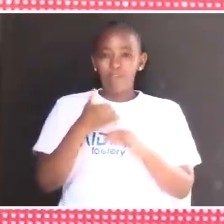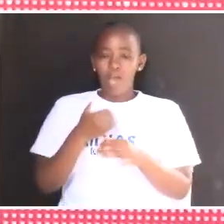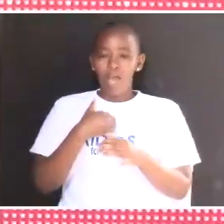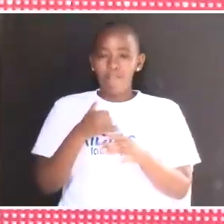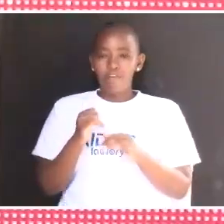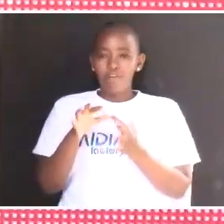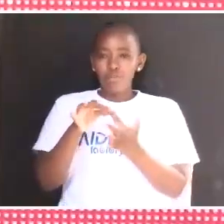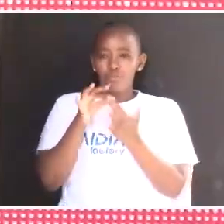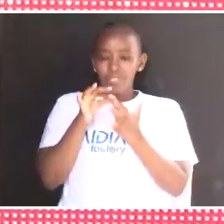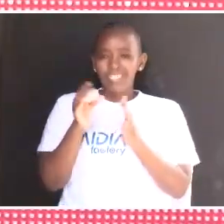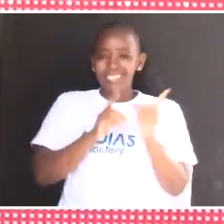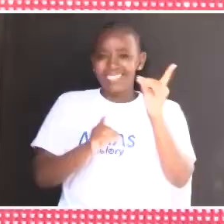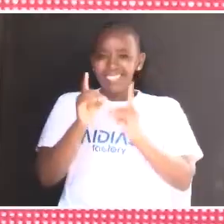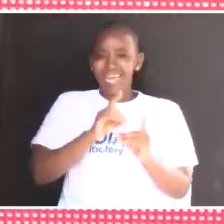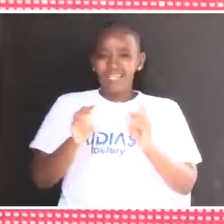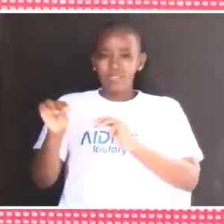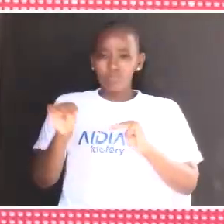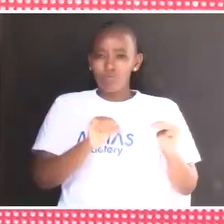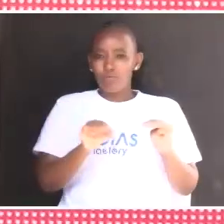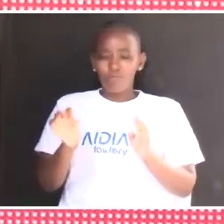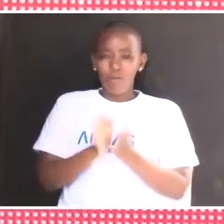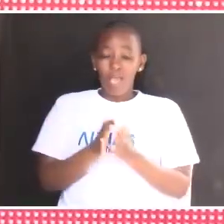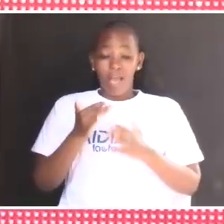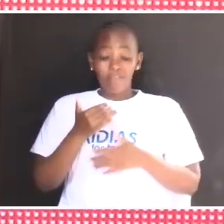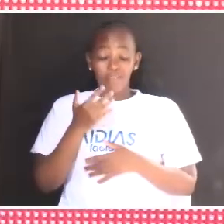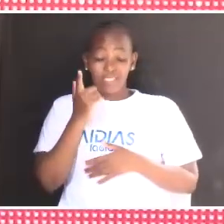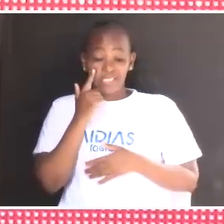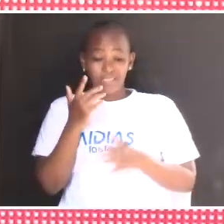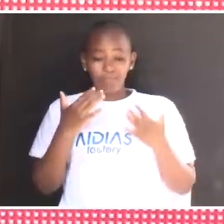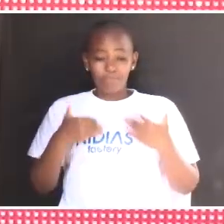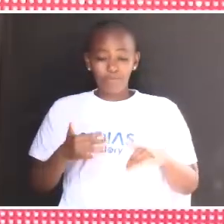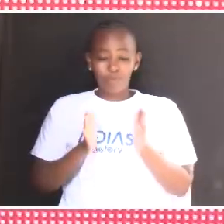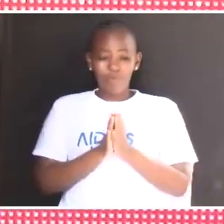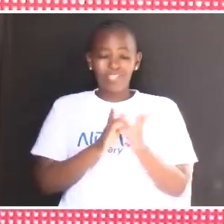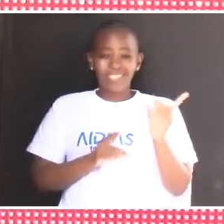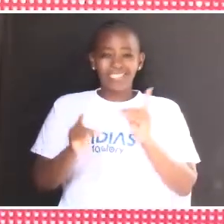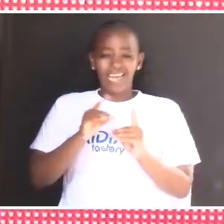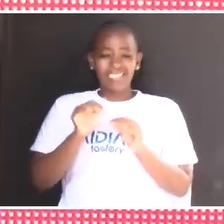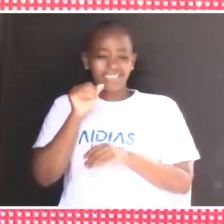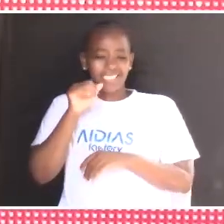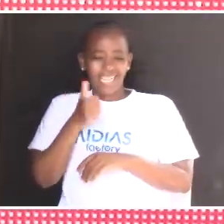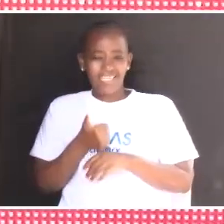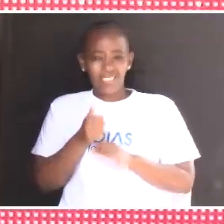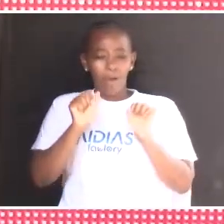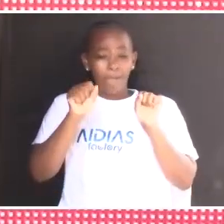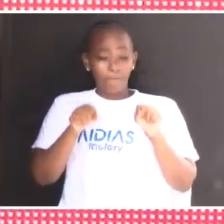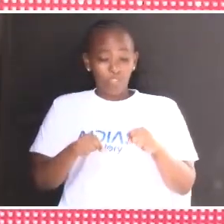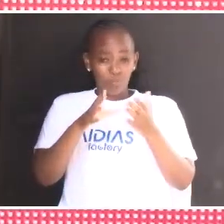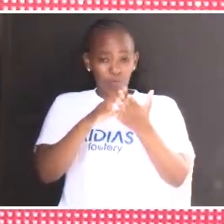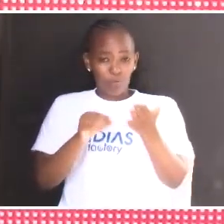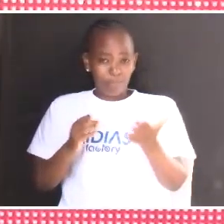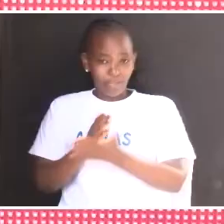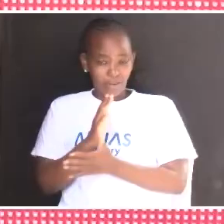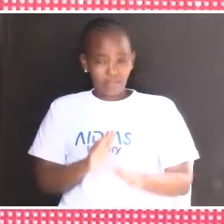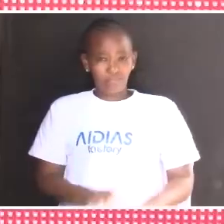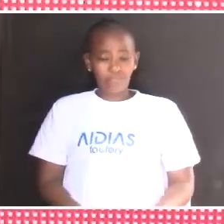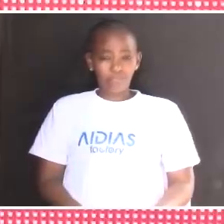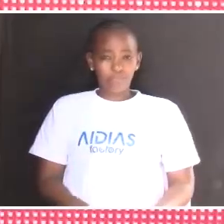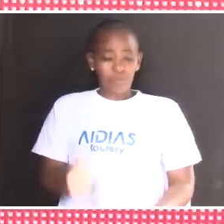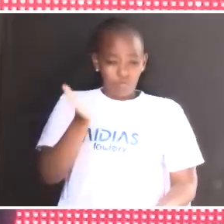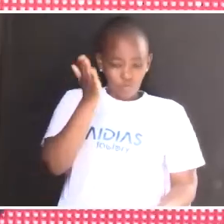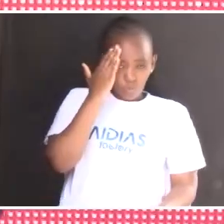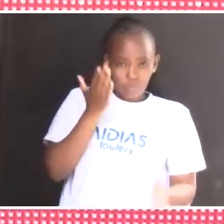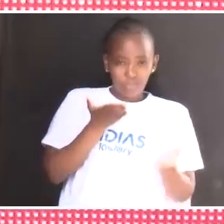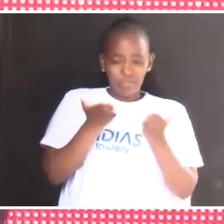unique dance moves, and I've seen people with very, very unique dance moves, which actually can be copyrighted. You know these